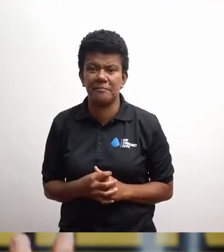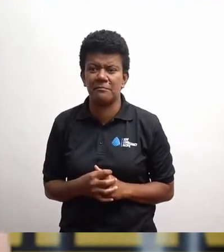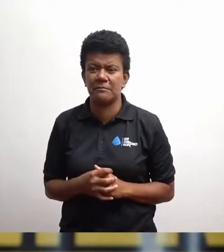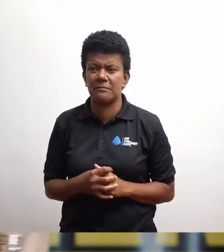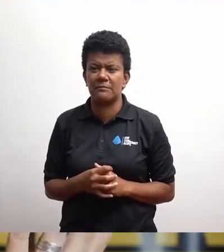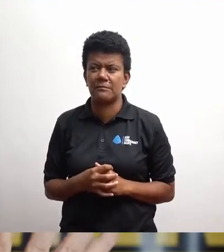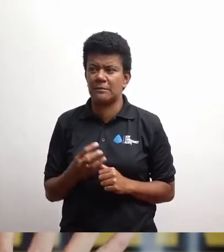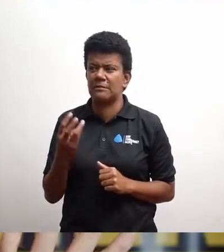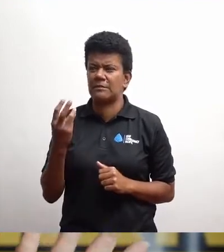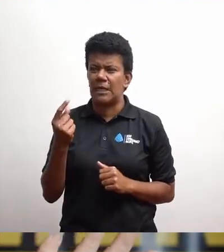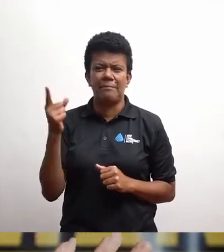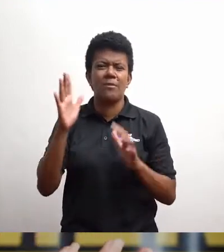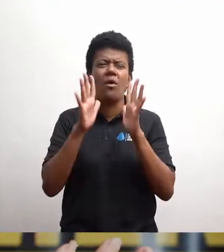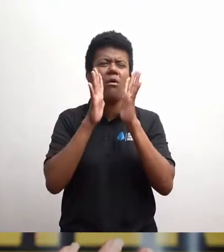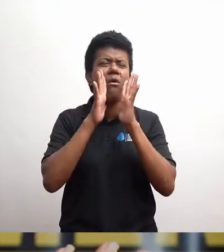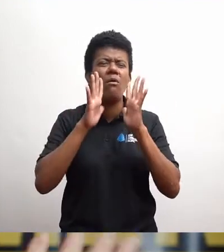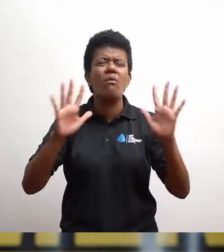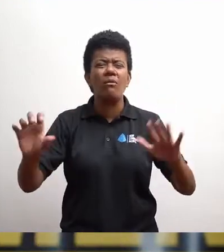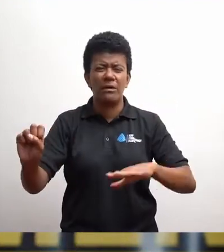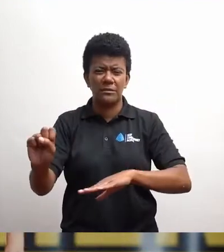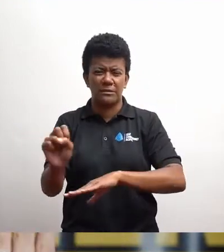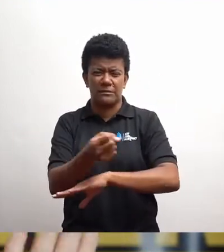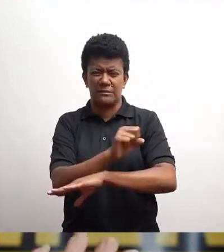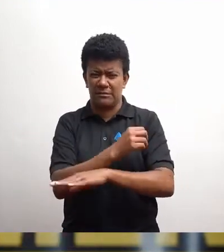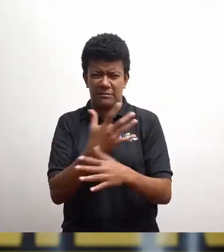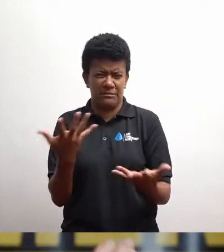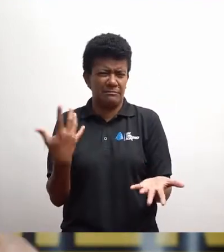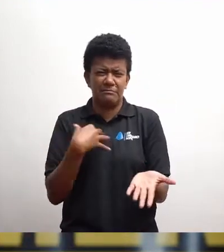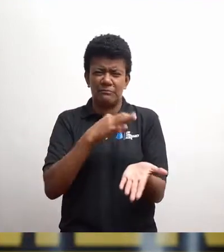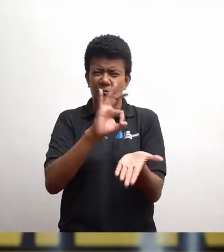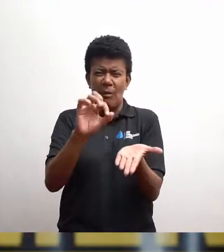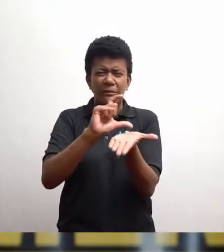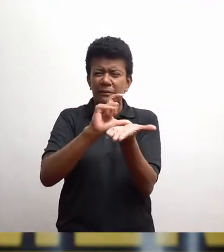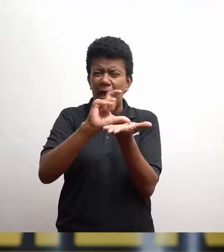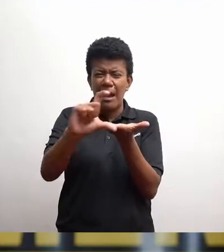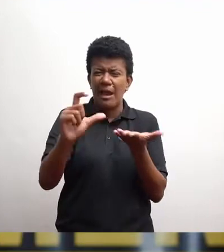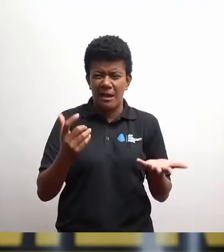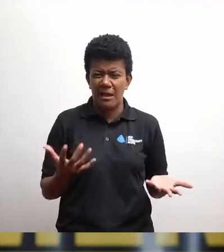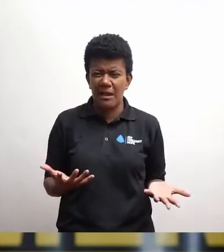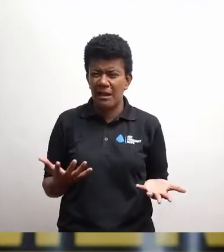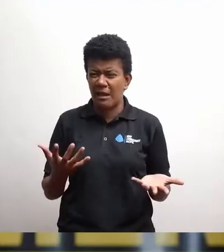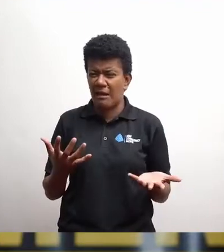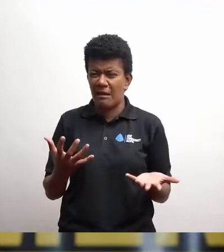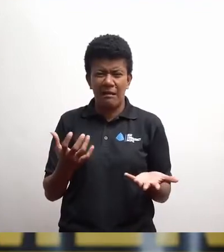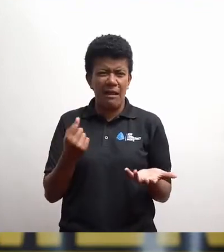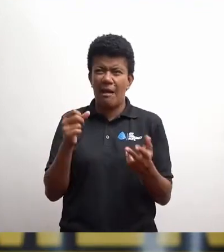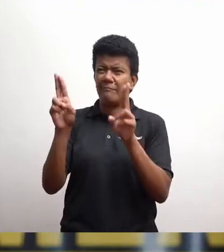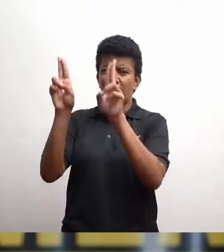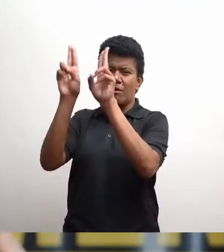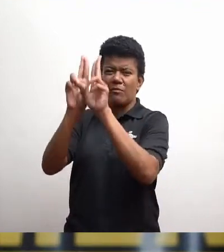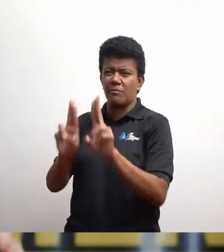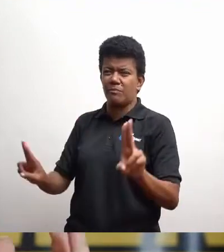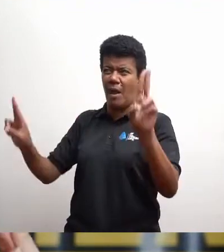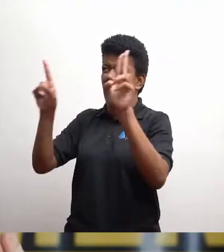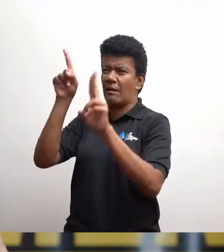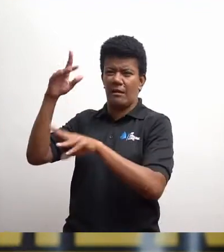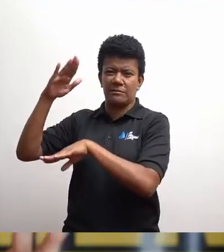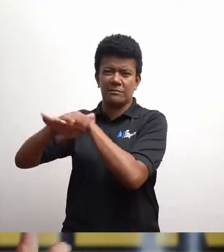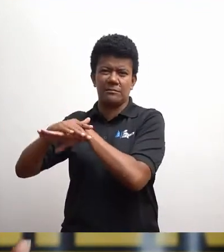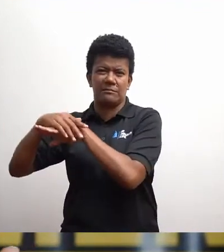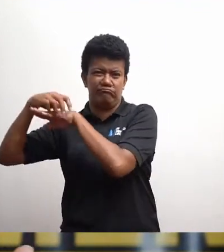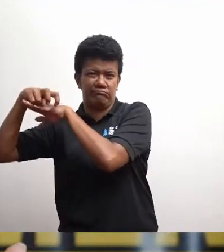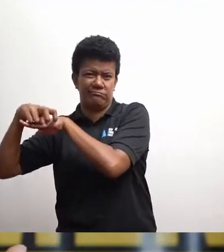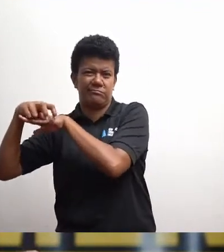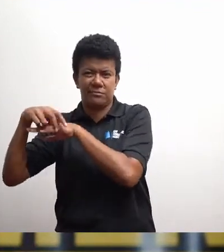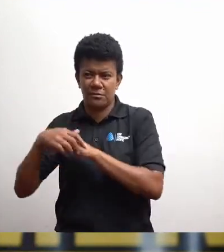See, which many like me are not clear on why they even have a seat as an observer at the United Nations. But that these